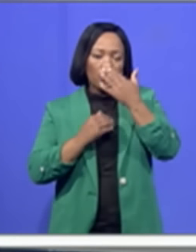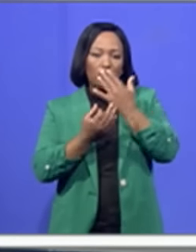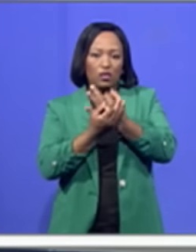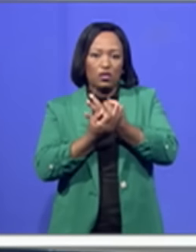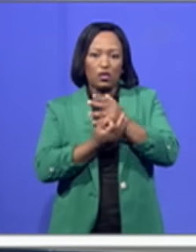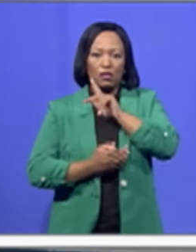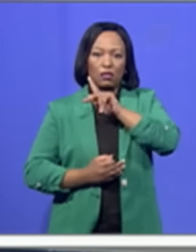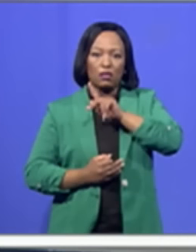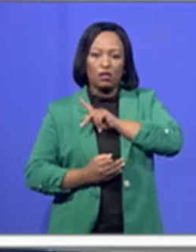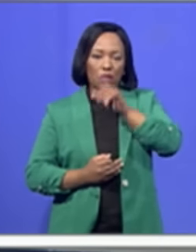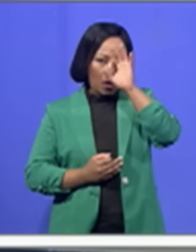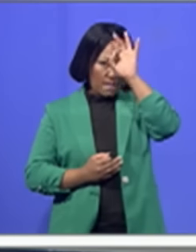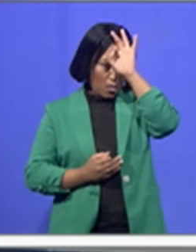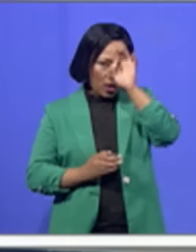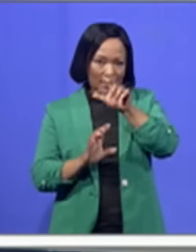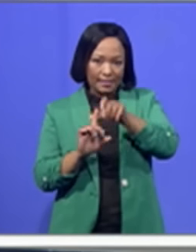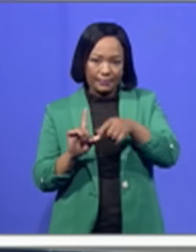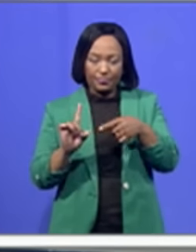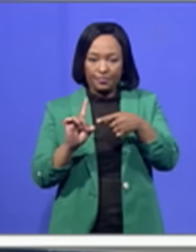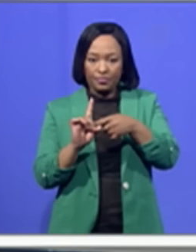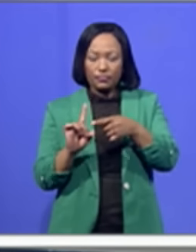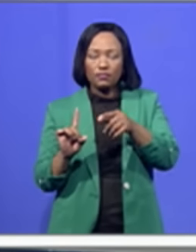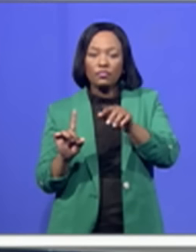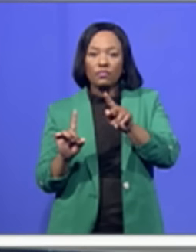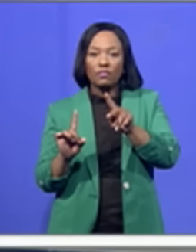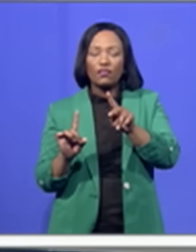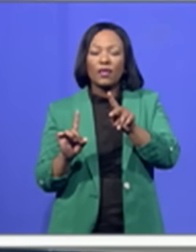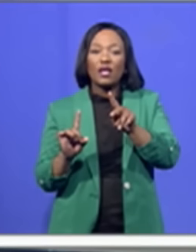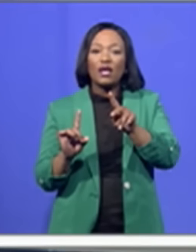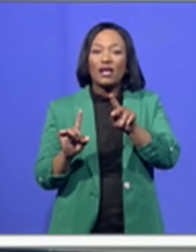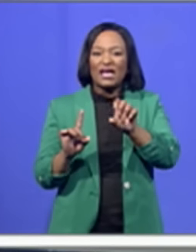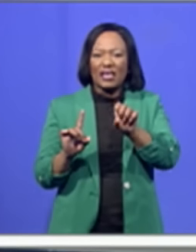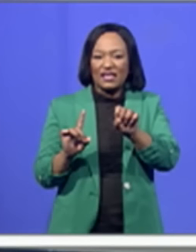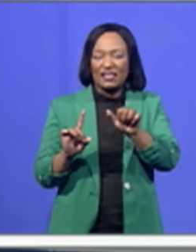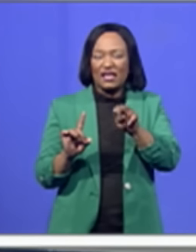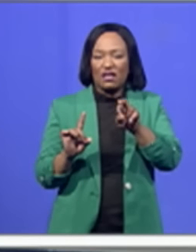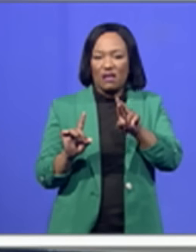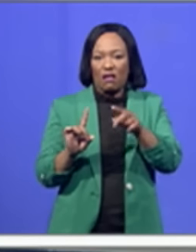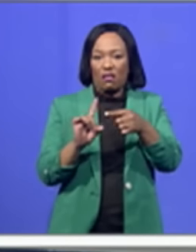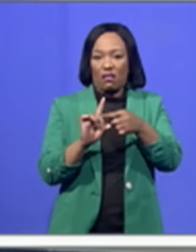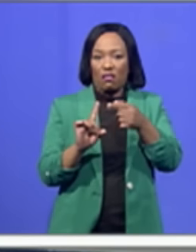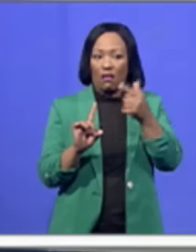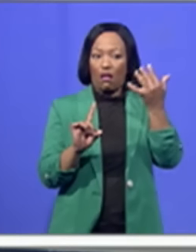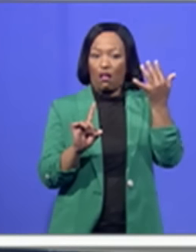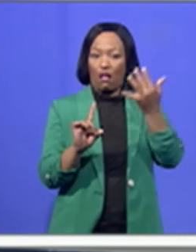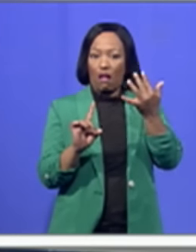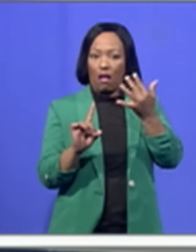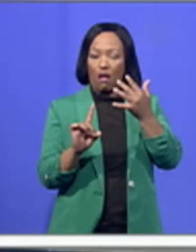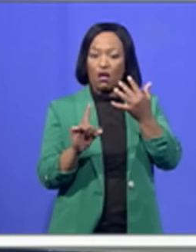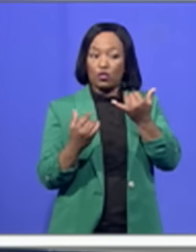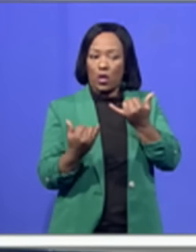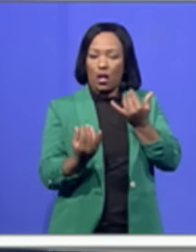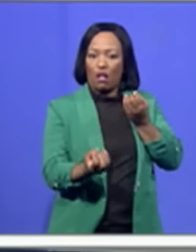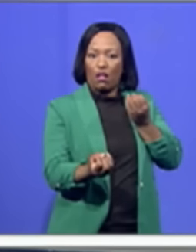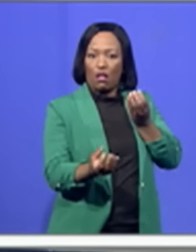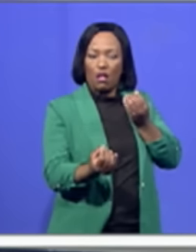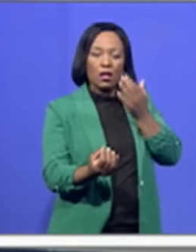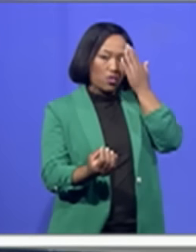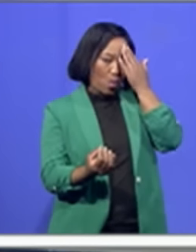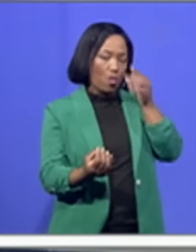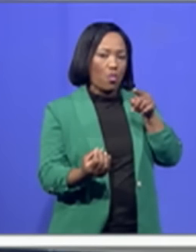warrant officer Carl Sanders yo a bego a fana ka bohlatse ka komišeneng gore go lwantšhana le bosenyi bja tshepetšo ya diokobatši ka